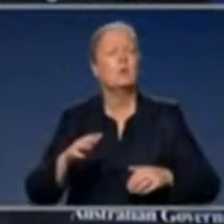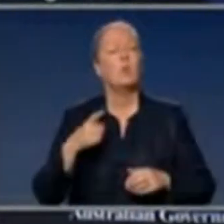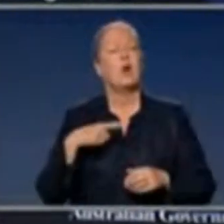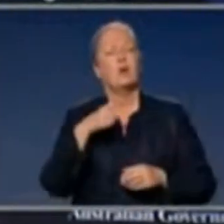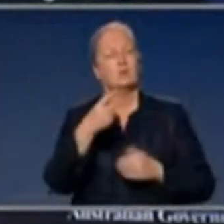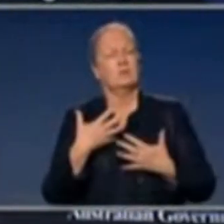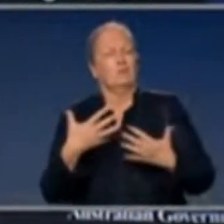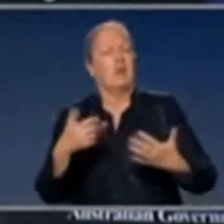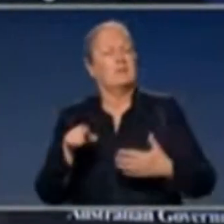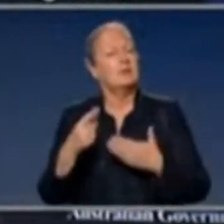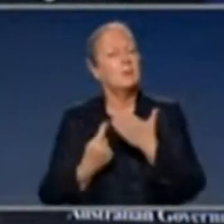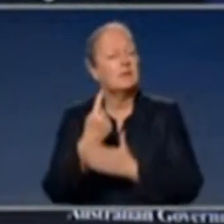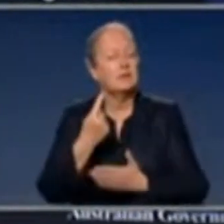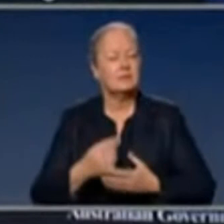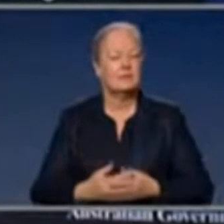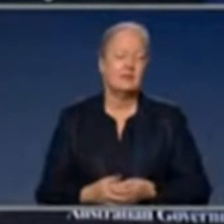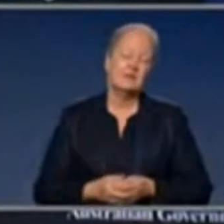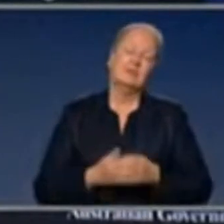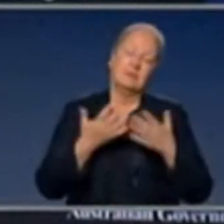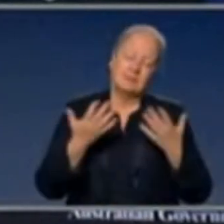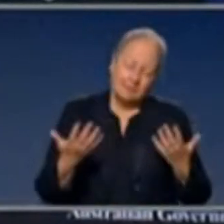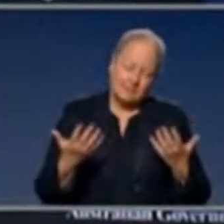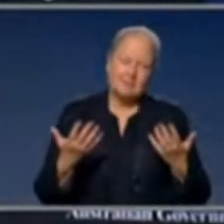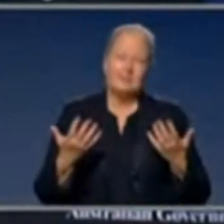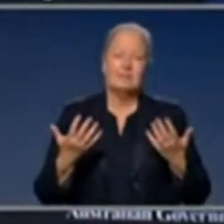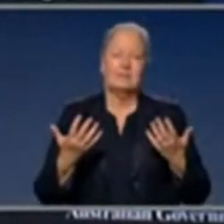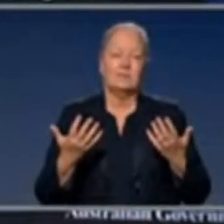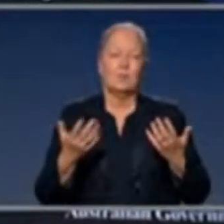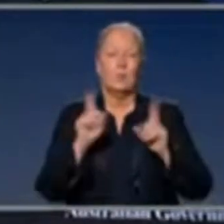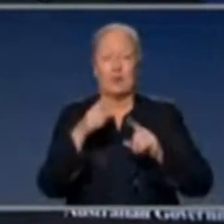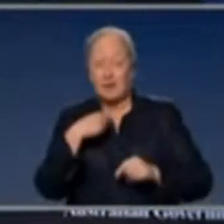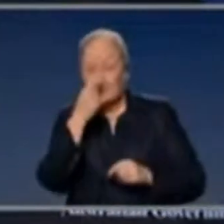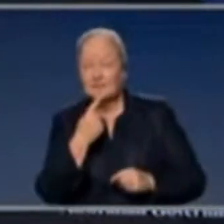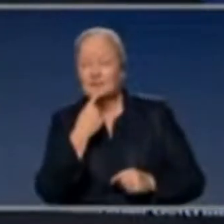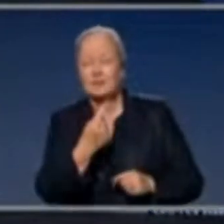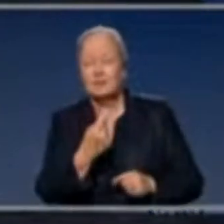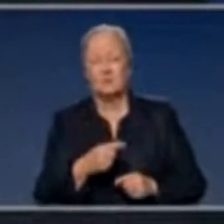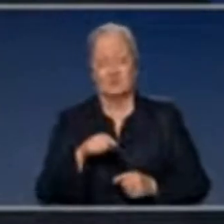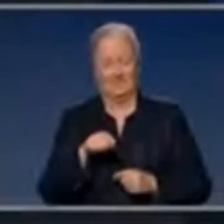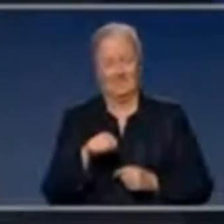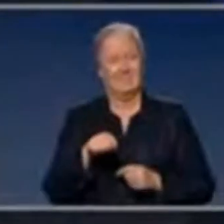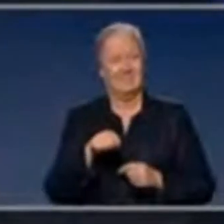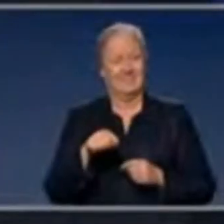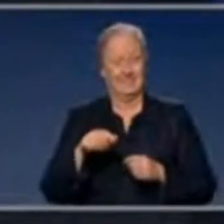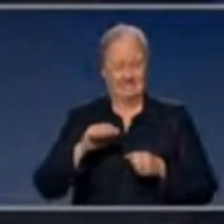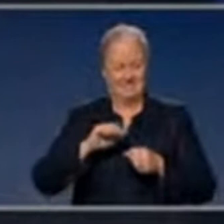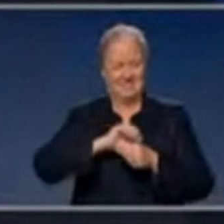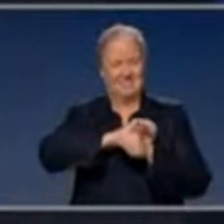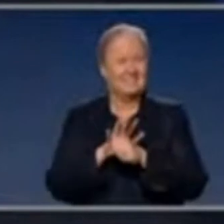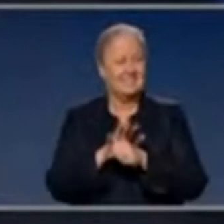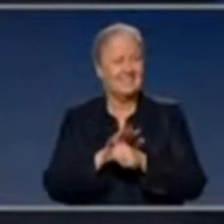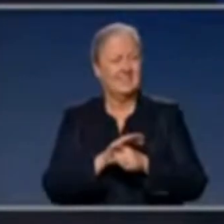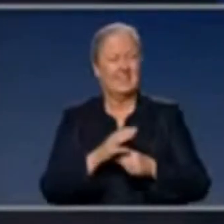Could we have foreseen that? That's a matter of debate, but the issue is that this was an enormous thing that happened within